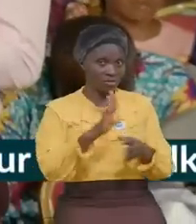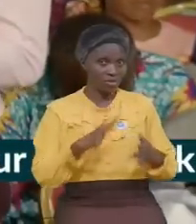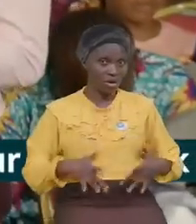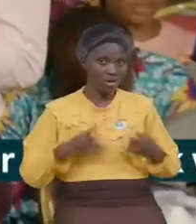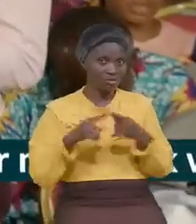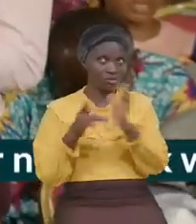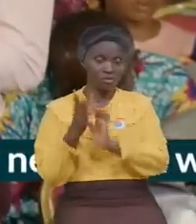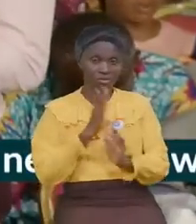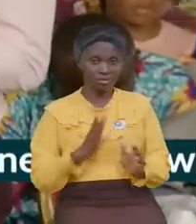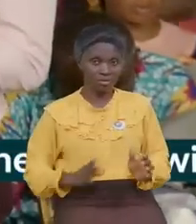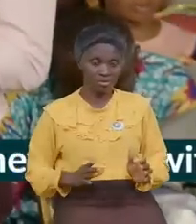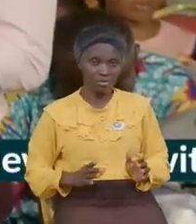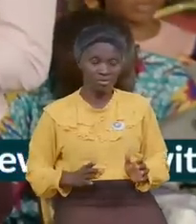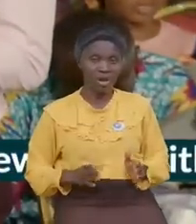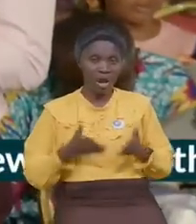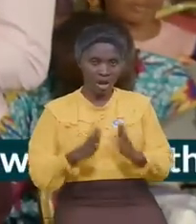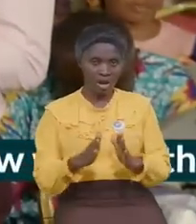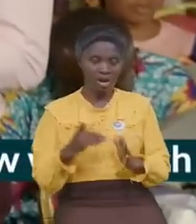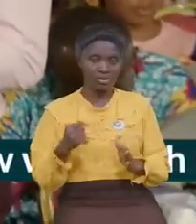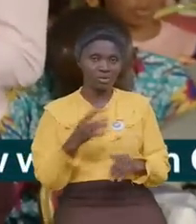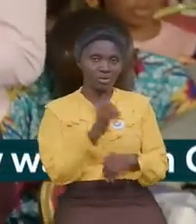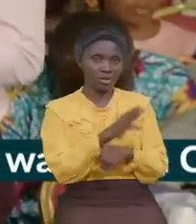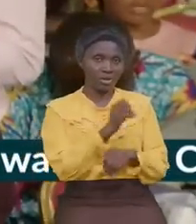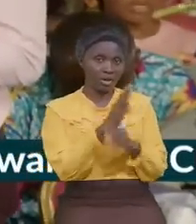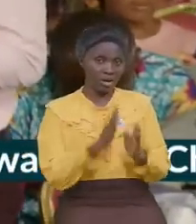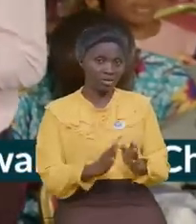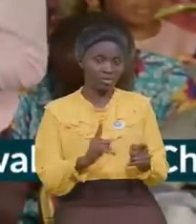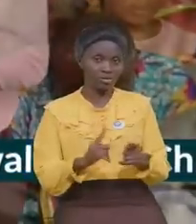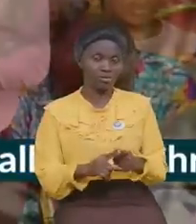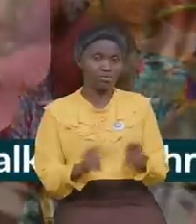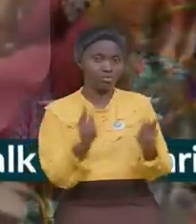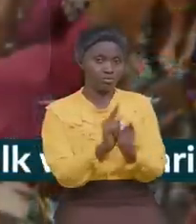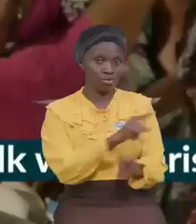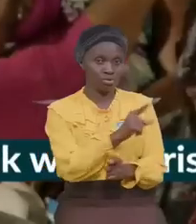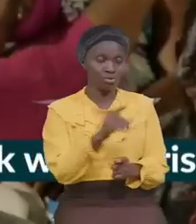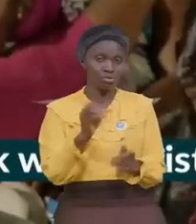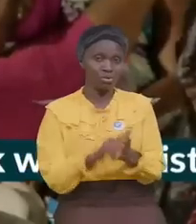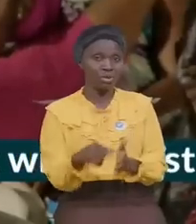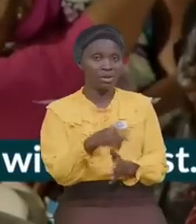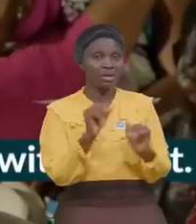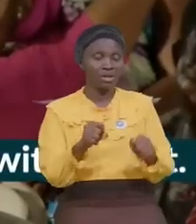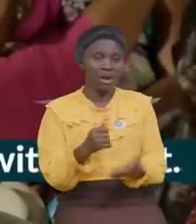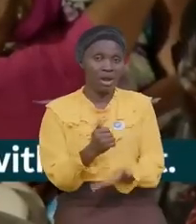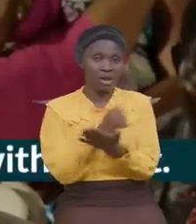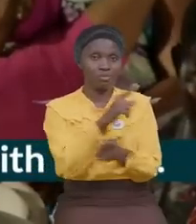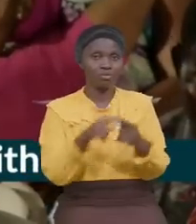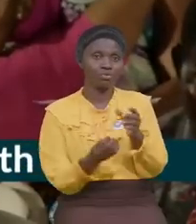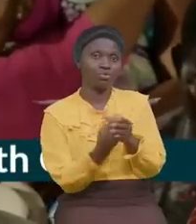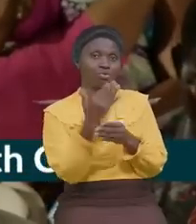you and take your name and address so that we'll be able to help you to grow in the Lord.